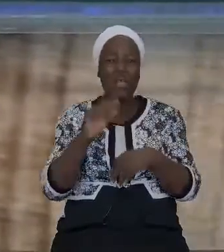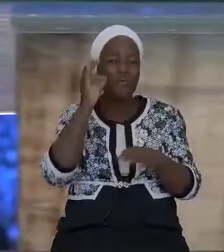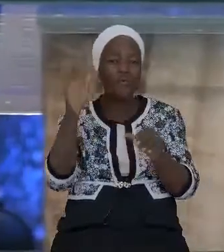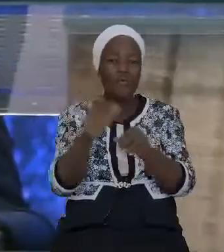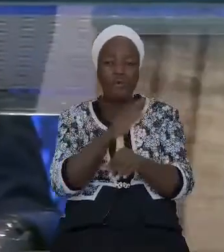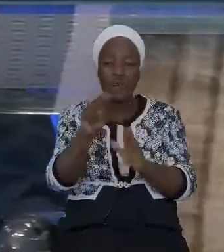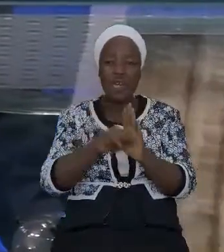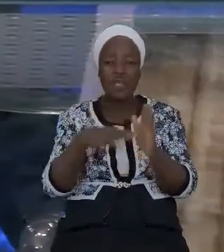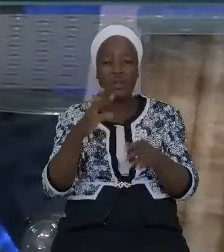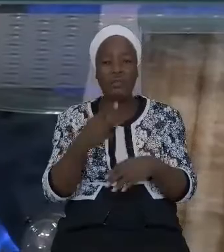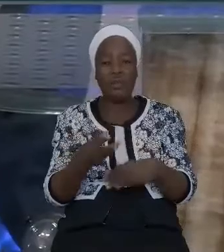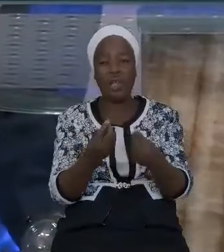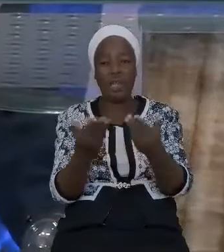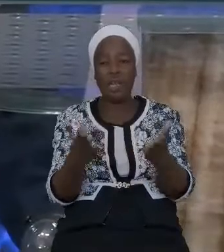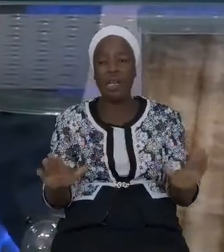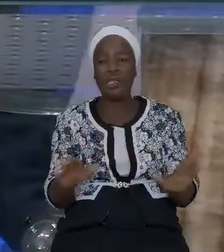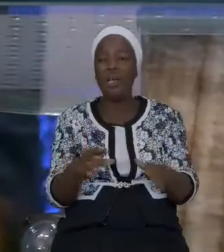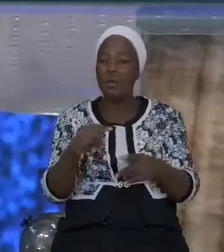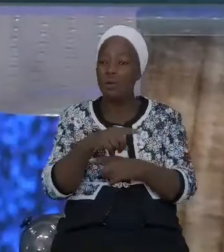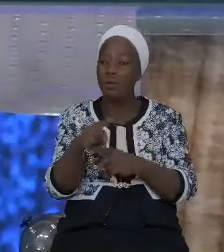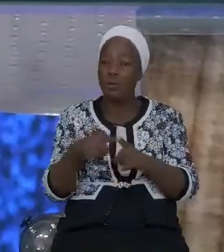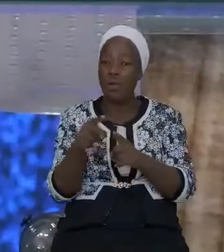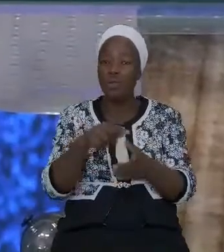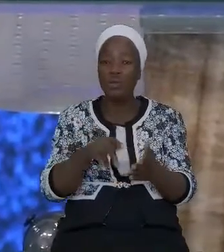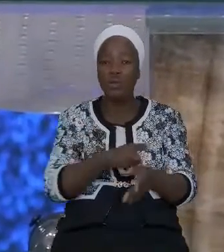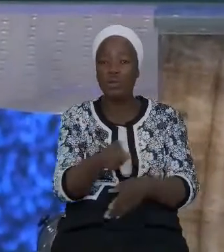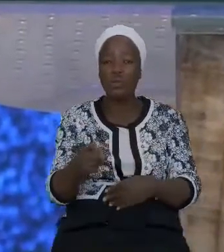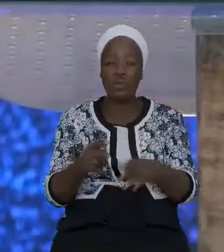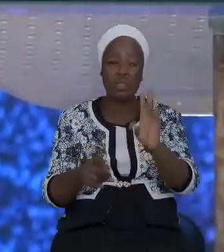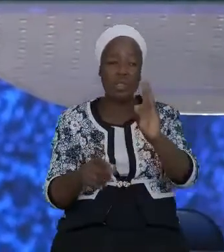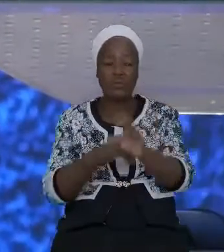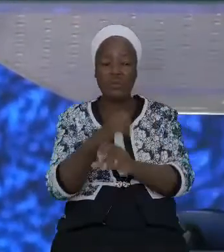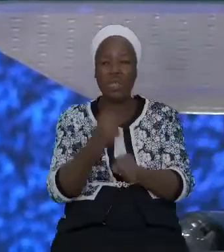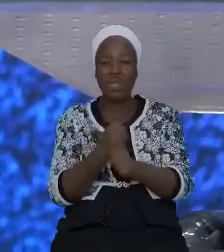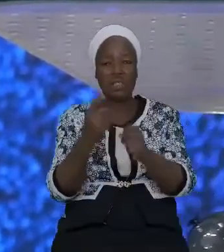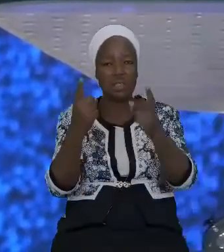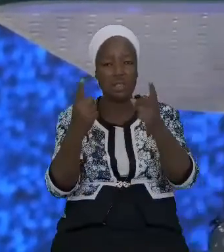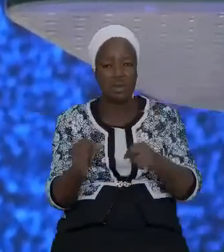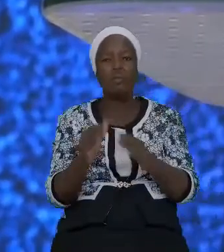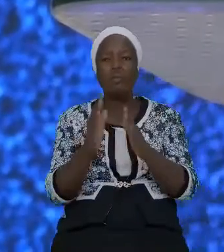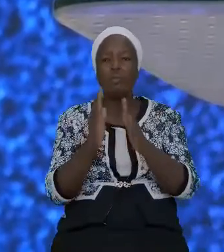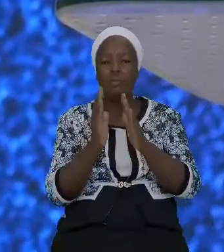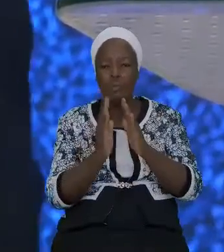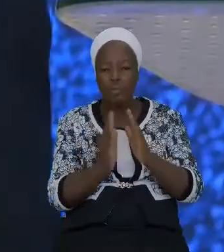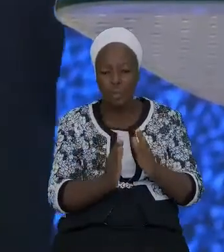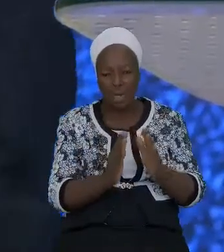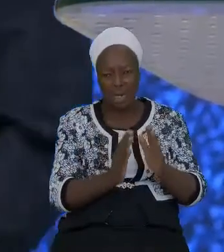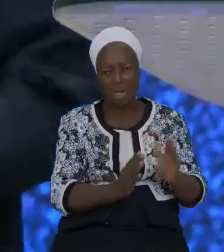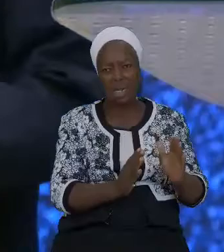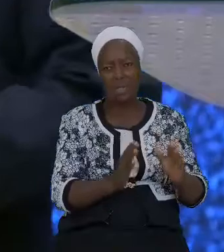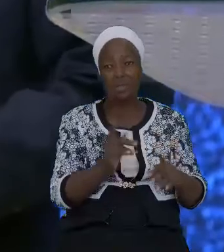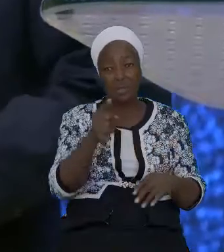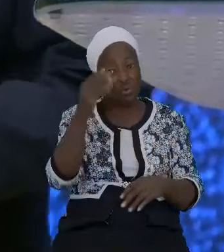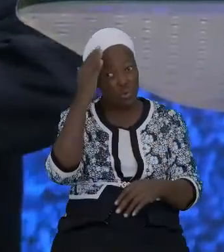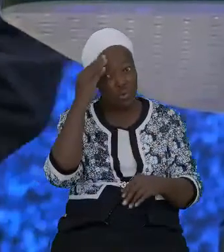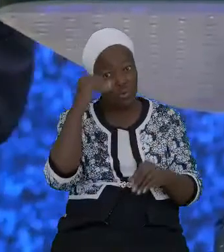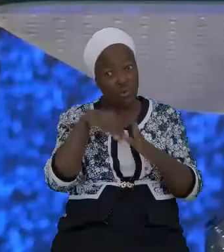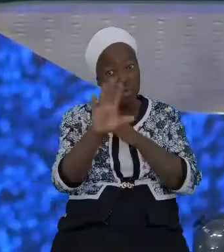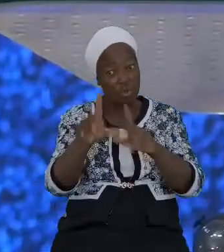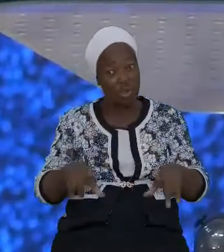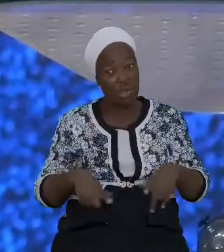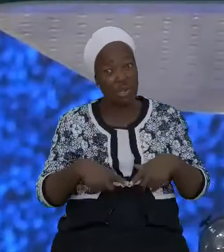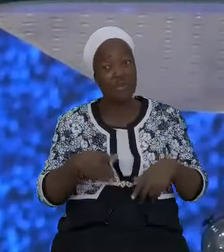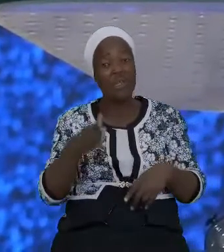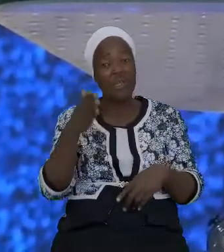fruitfulness of the land when those 7 years come. Plan. You know, in your life, there may